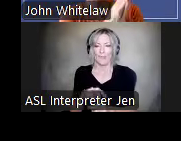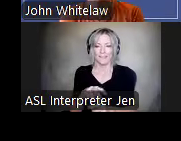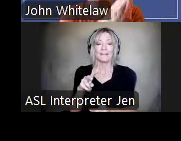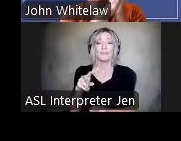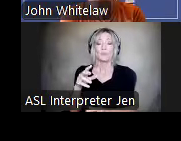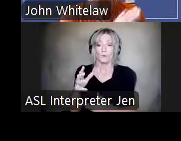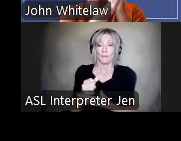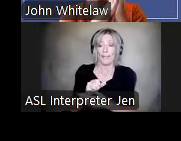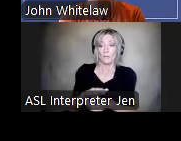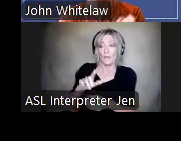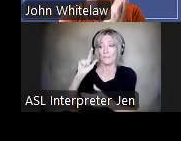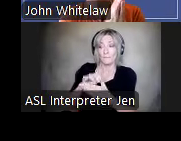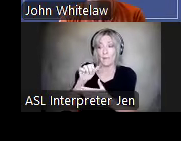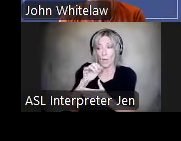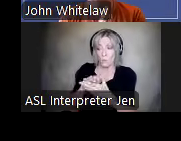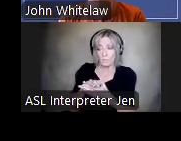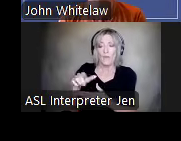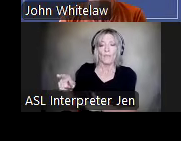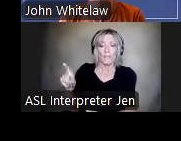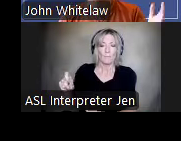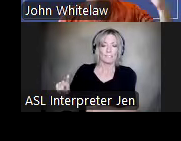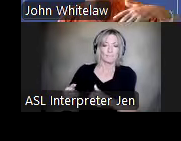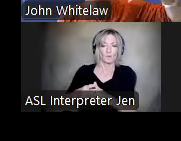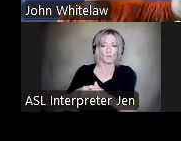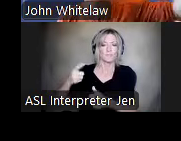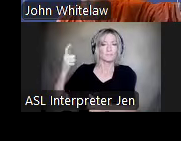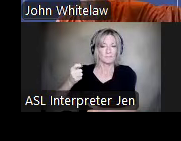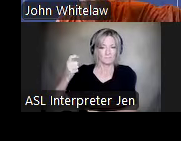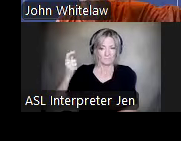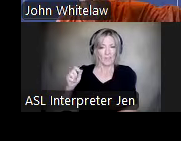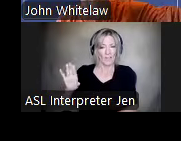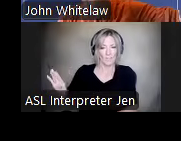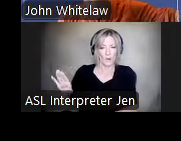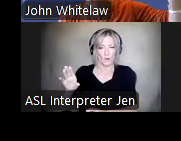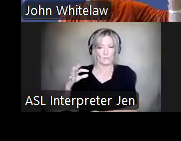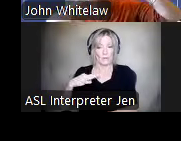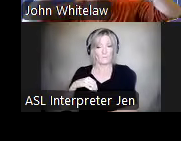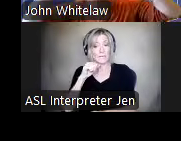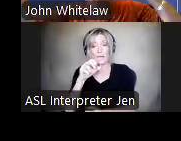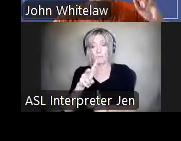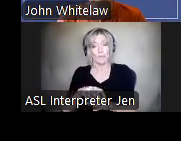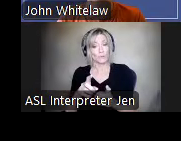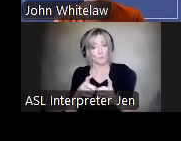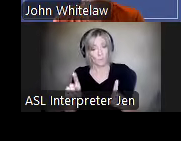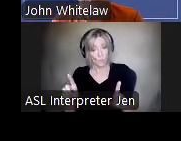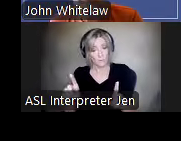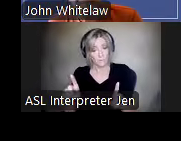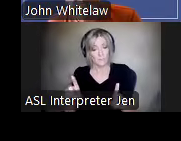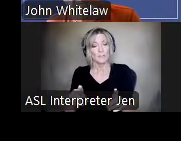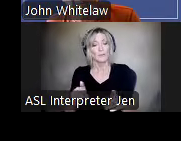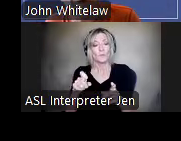spouse has to begin receiving their own benefits. That does not apply to divorced spouses, but you have to have been divorced for 2 years.